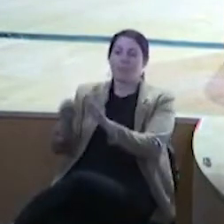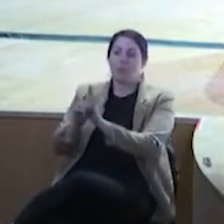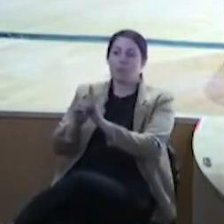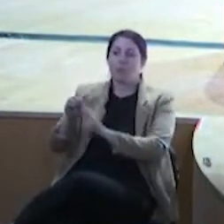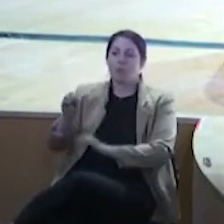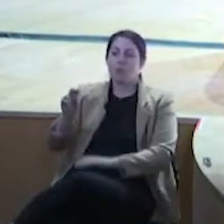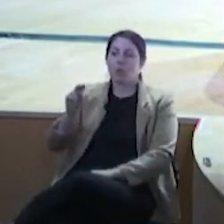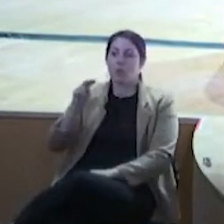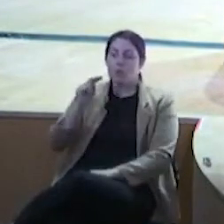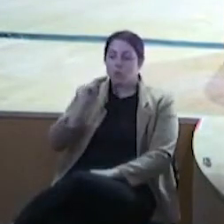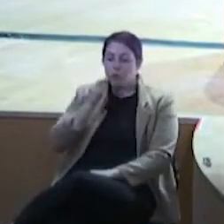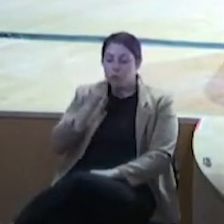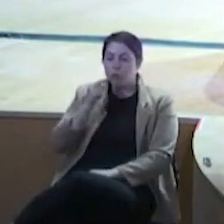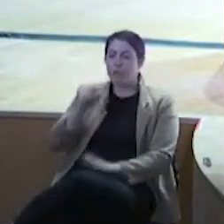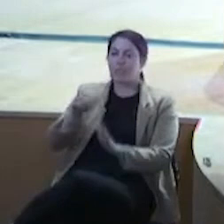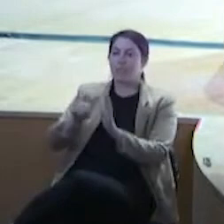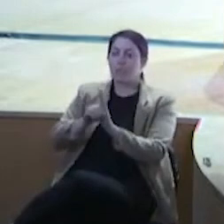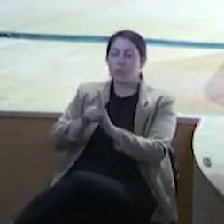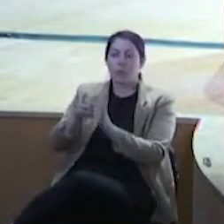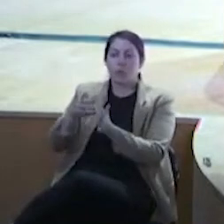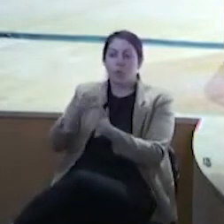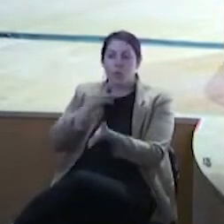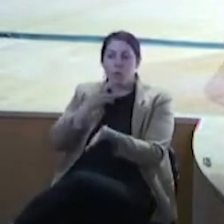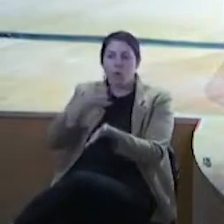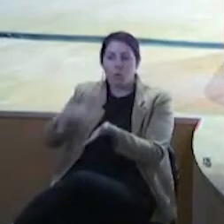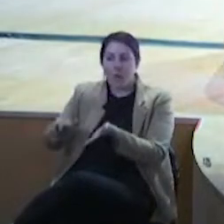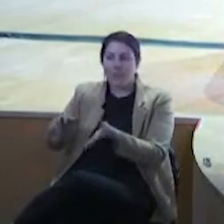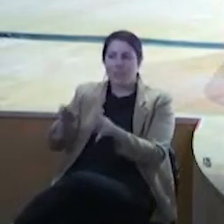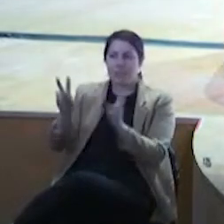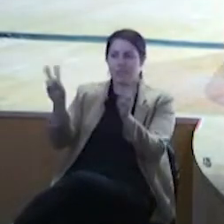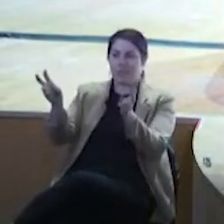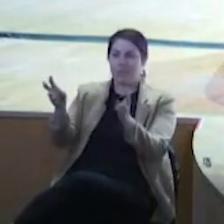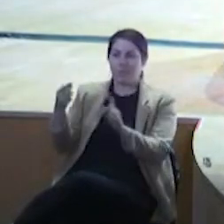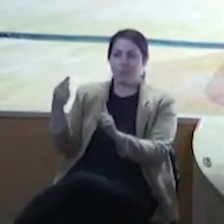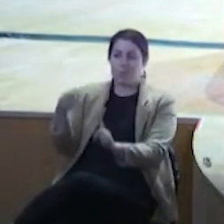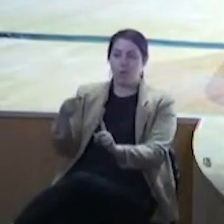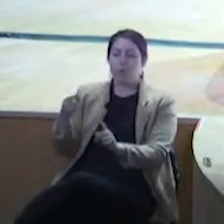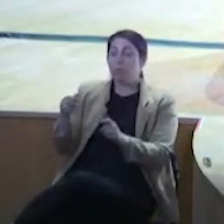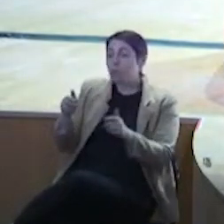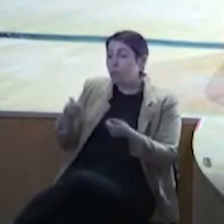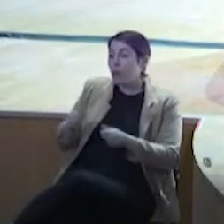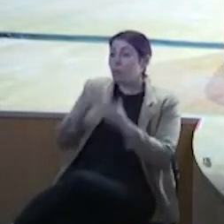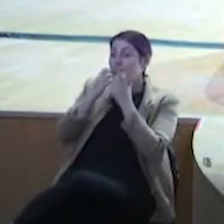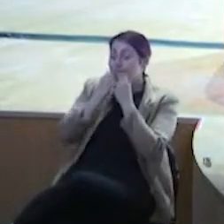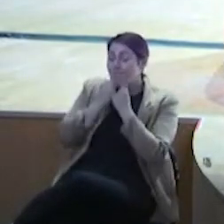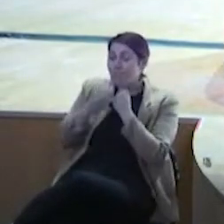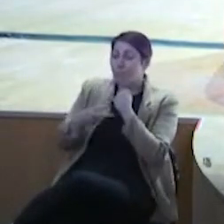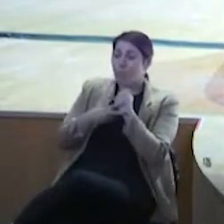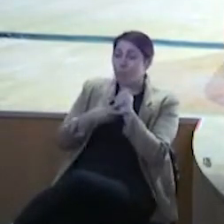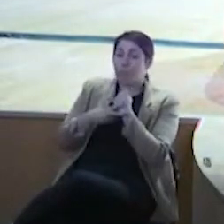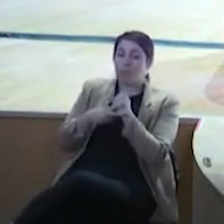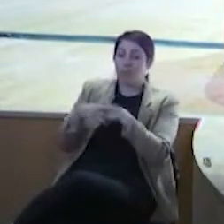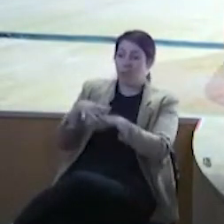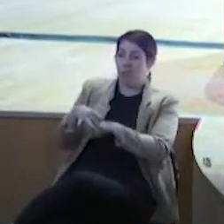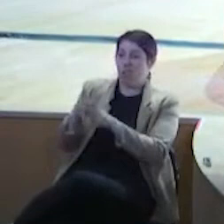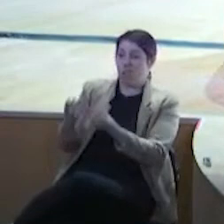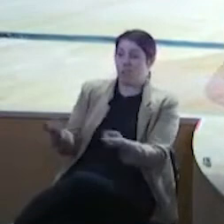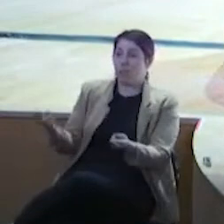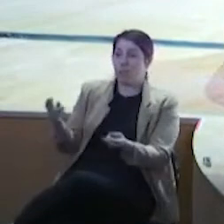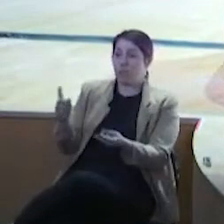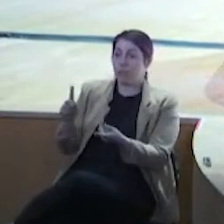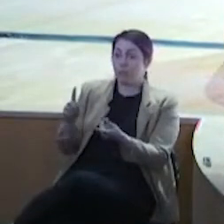zero water waste systems as a means of conserving our precious natural resources for our